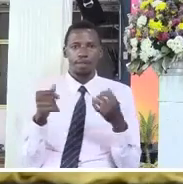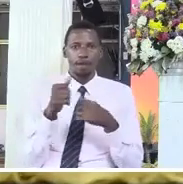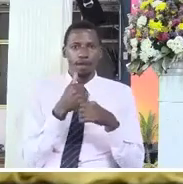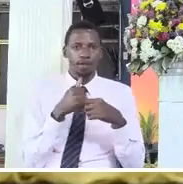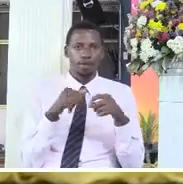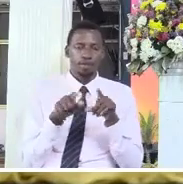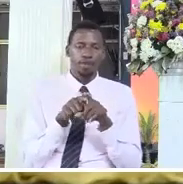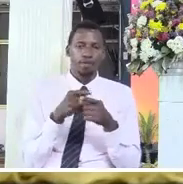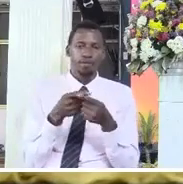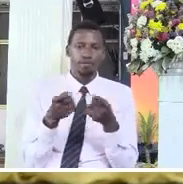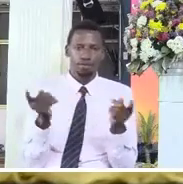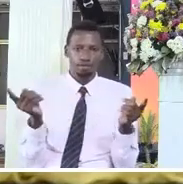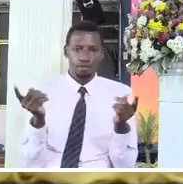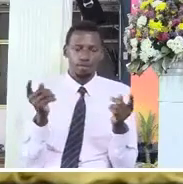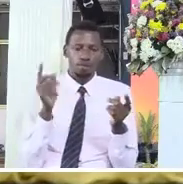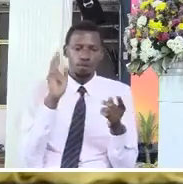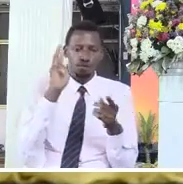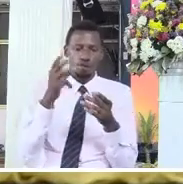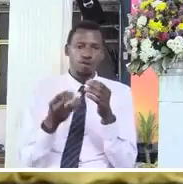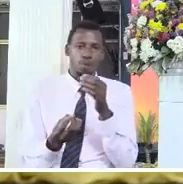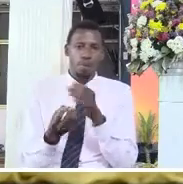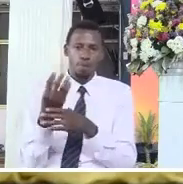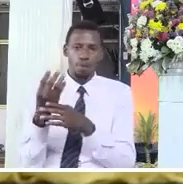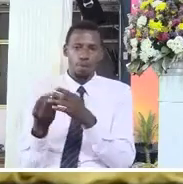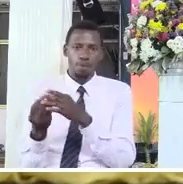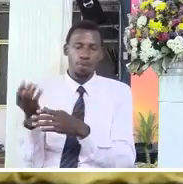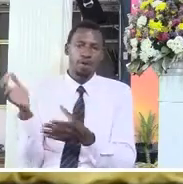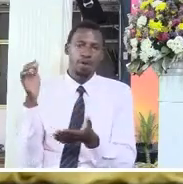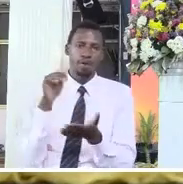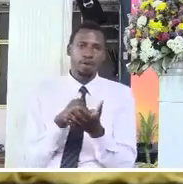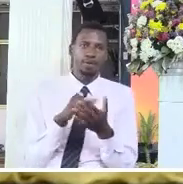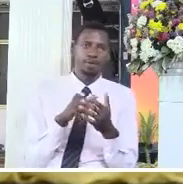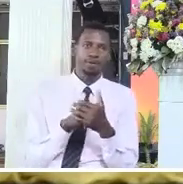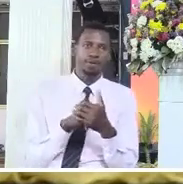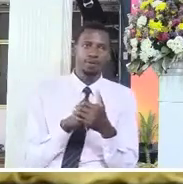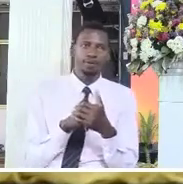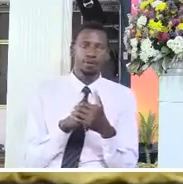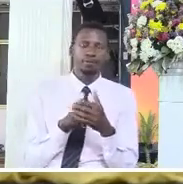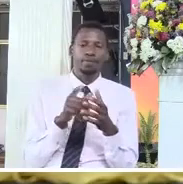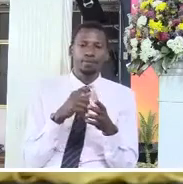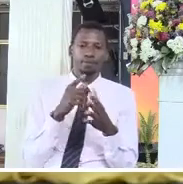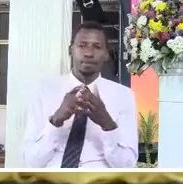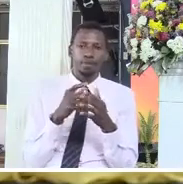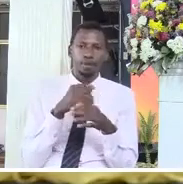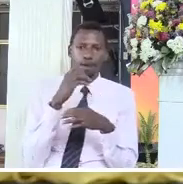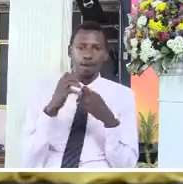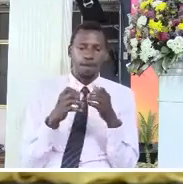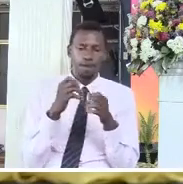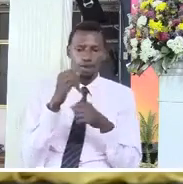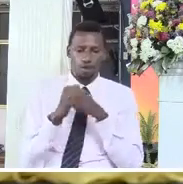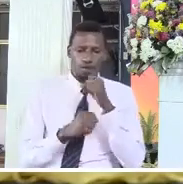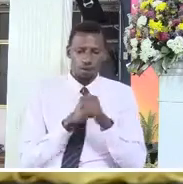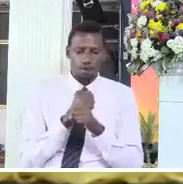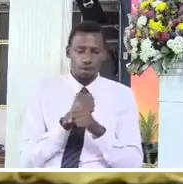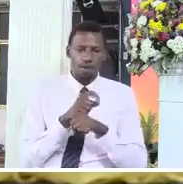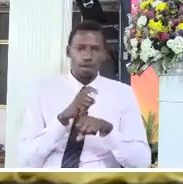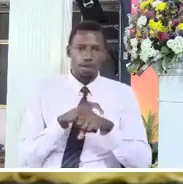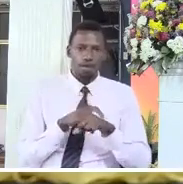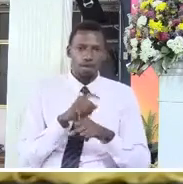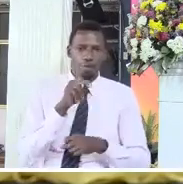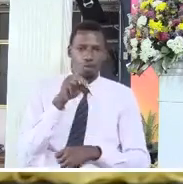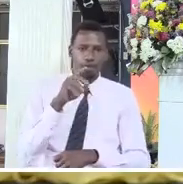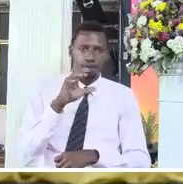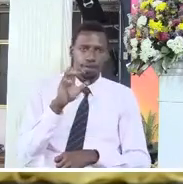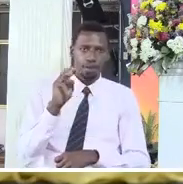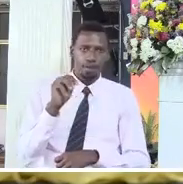activities we are going to revive. And then finally, at the end of the year, when the universities, the PCM at the